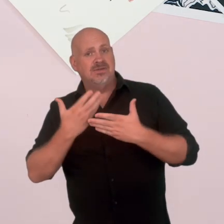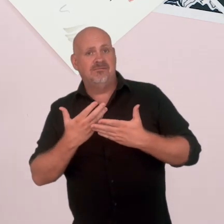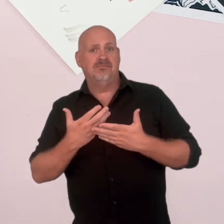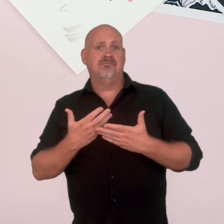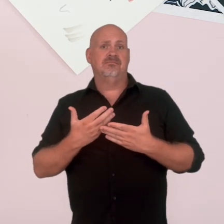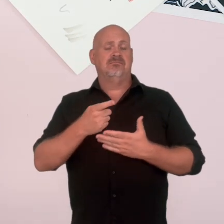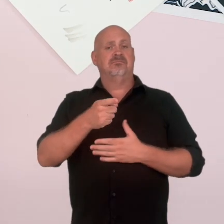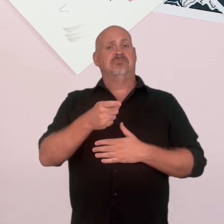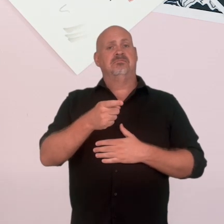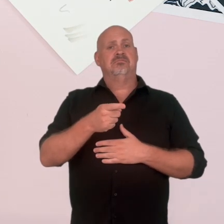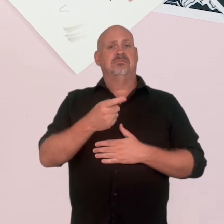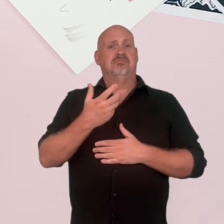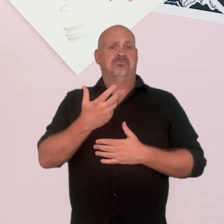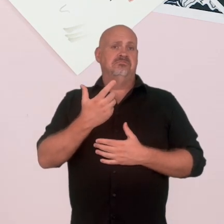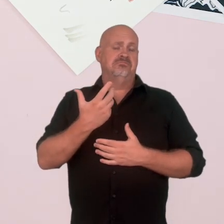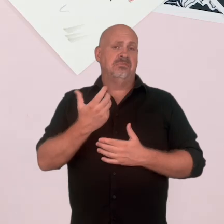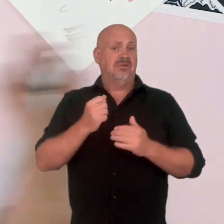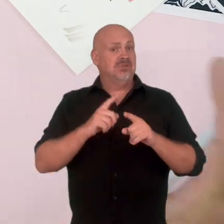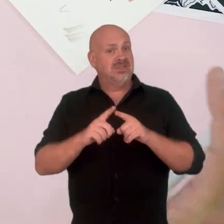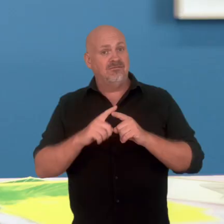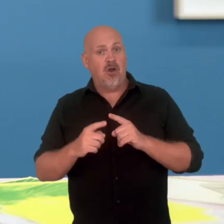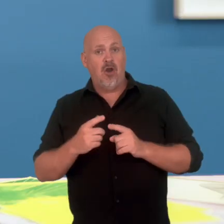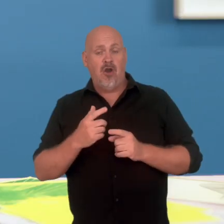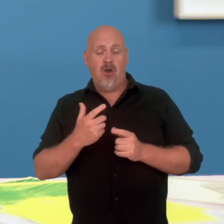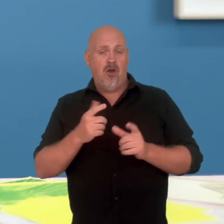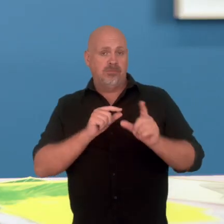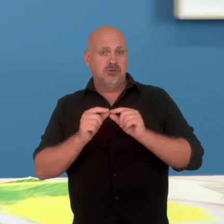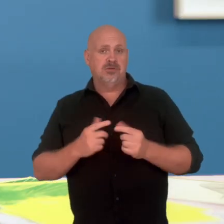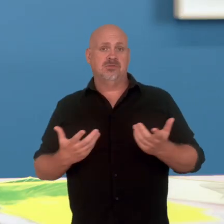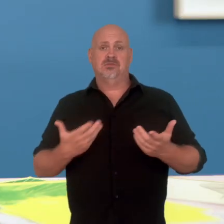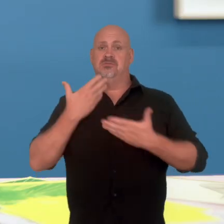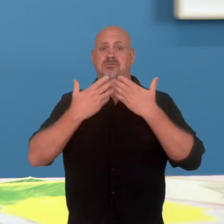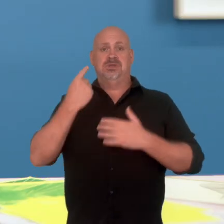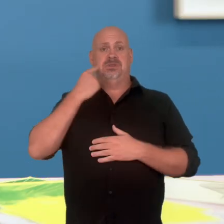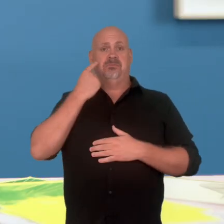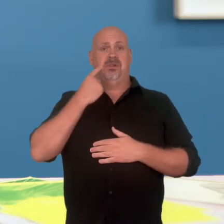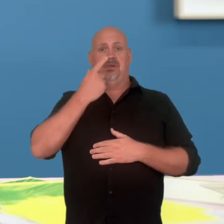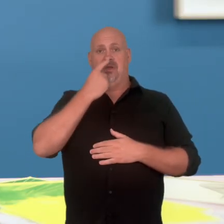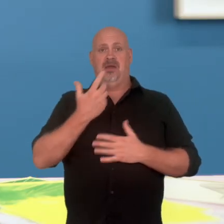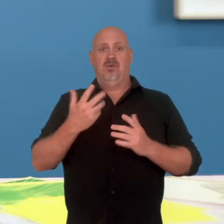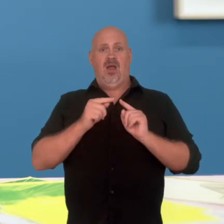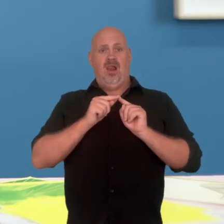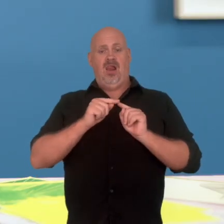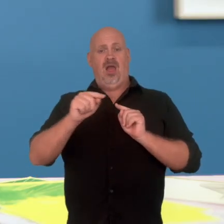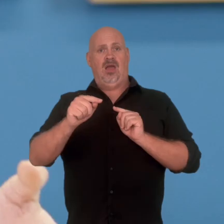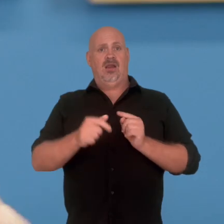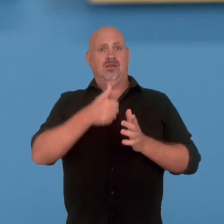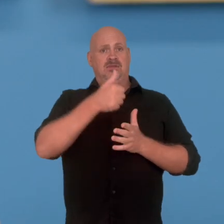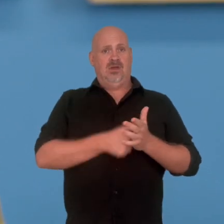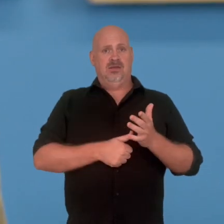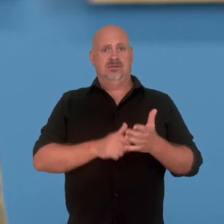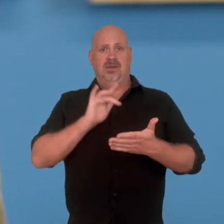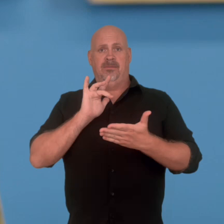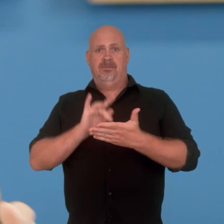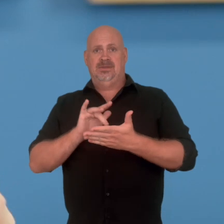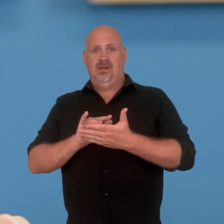options. Your narrative could be straightforward. It could go on a line, a beginning, a middle, and an end.